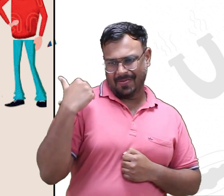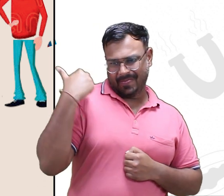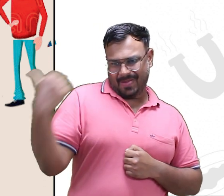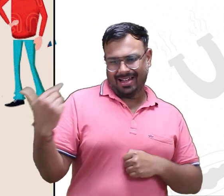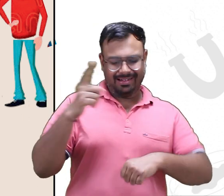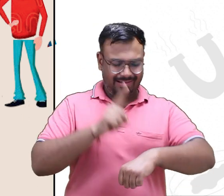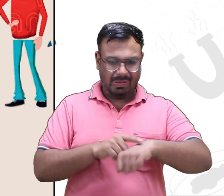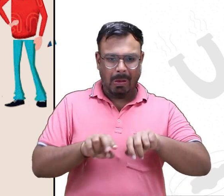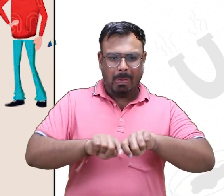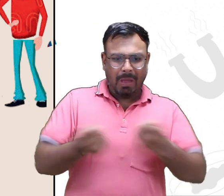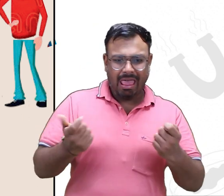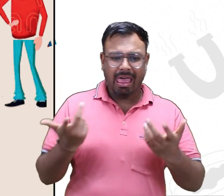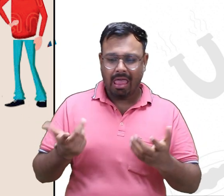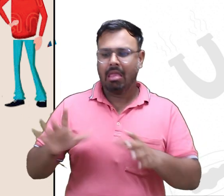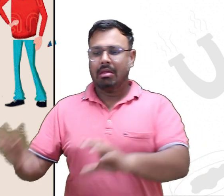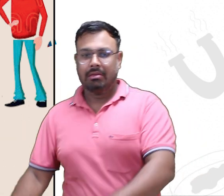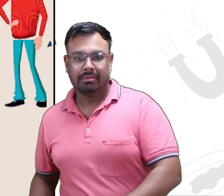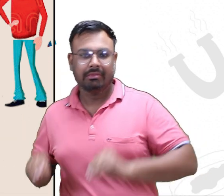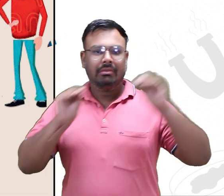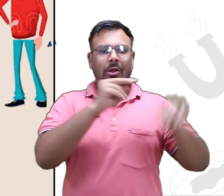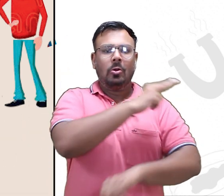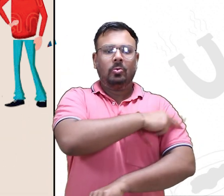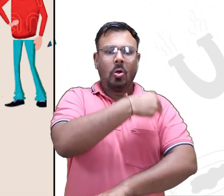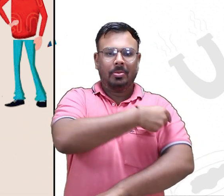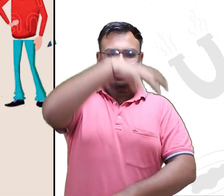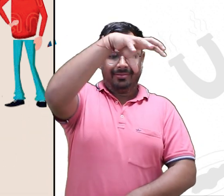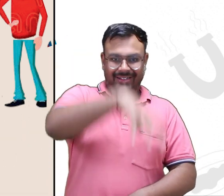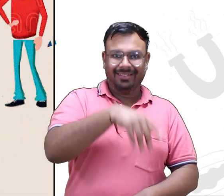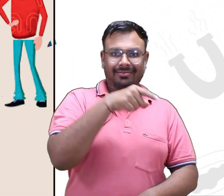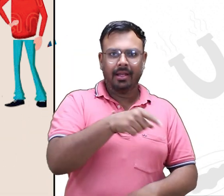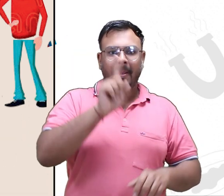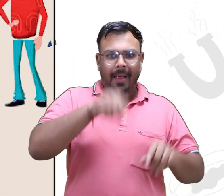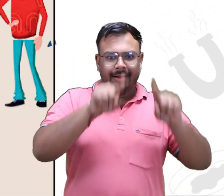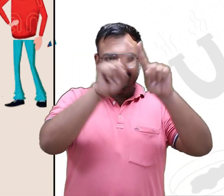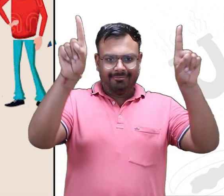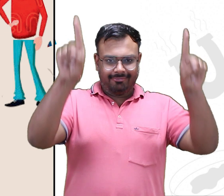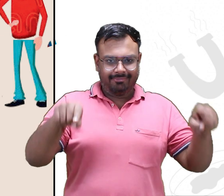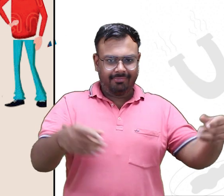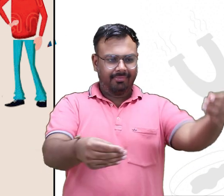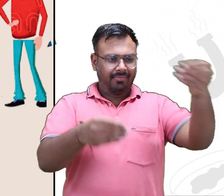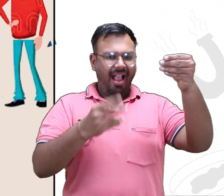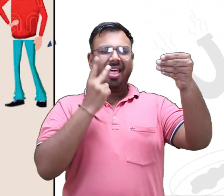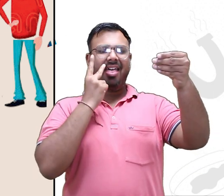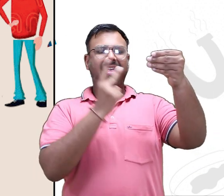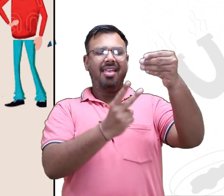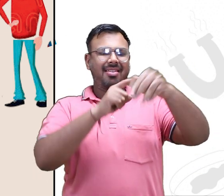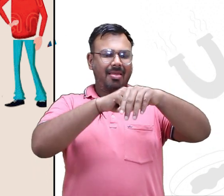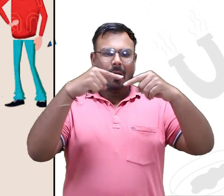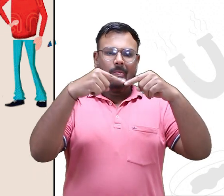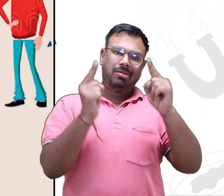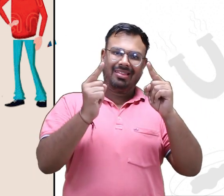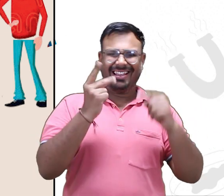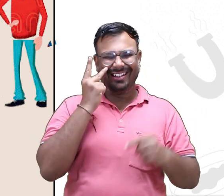Do you remember that trip to the hospital after your brother broke his hand? We had to get